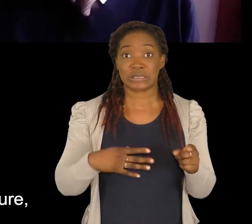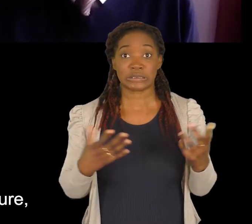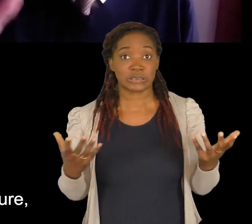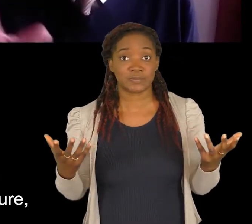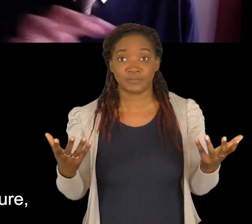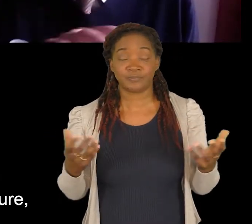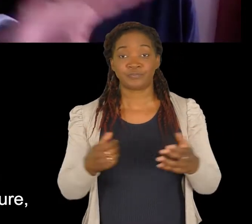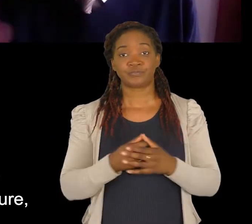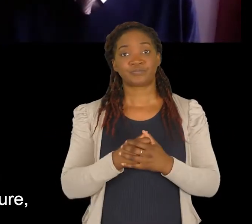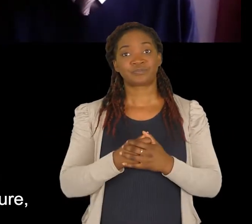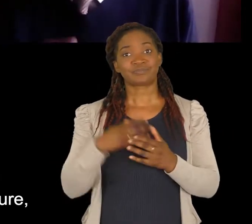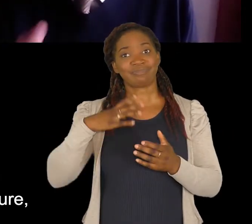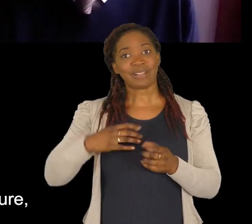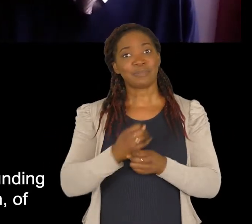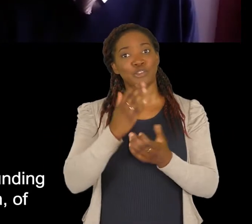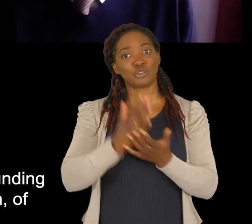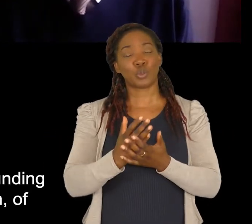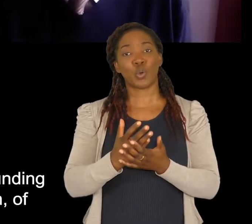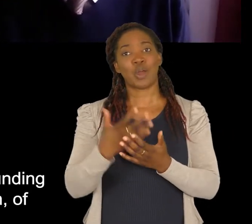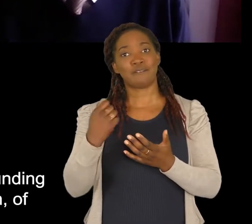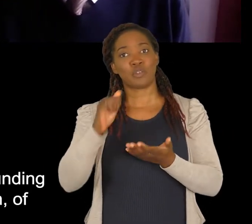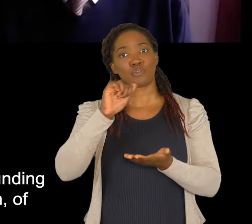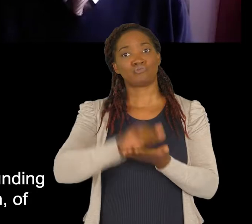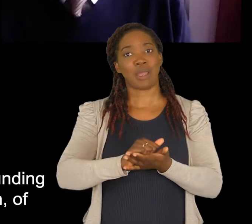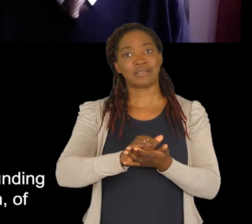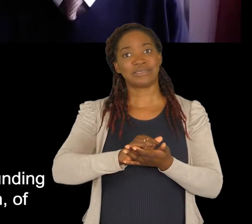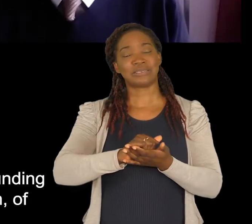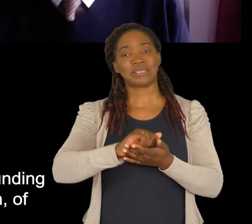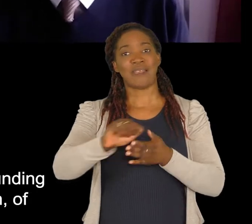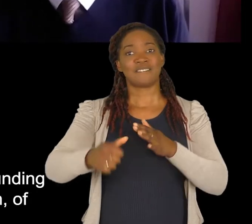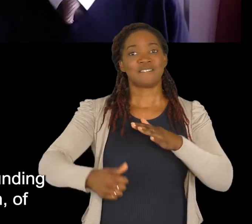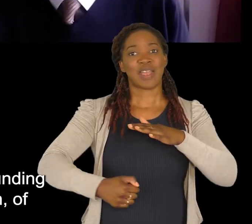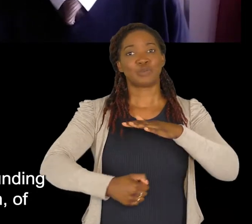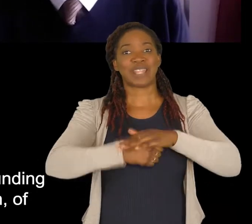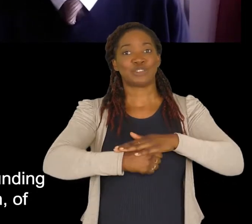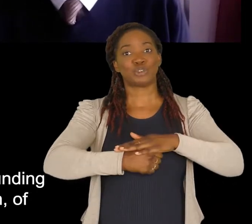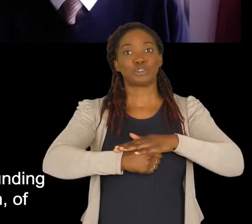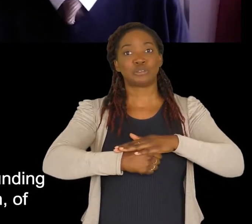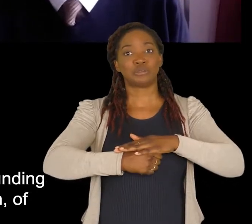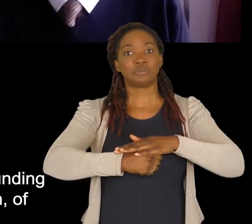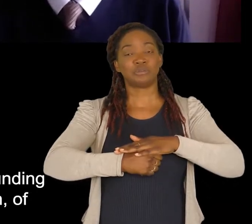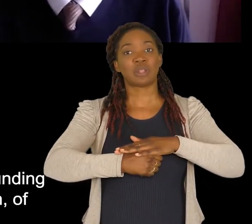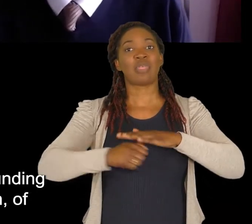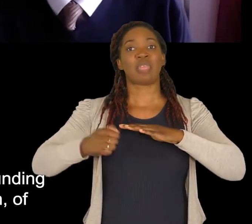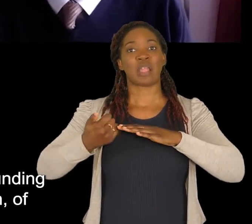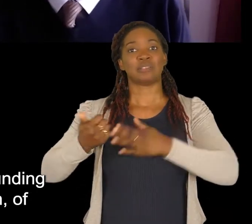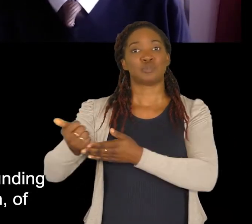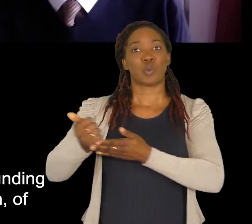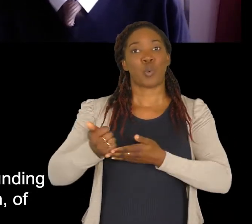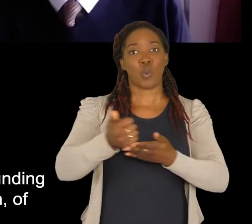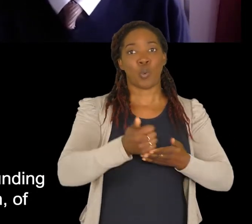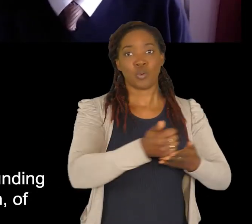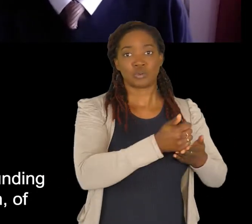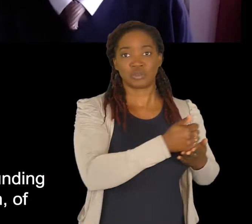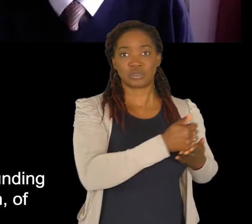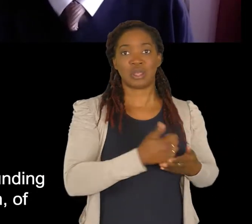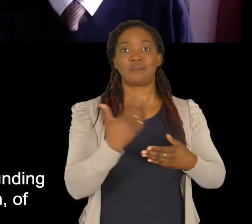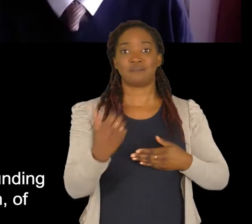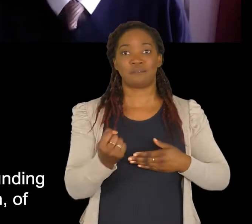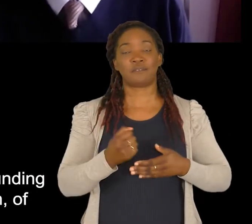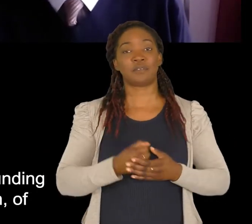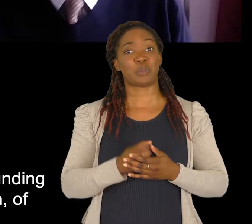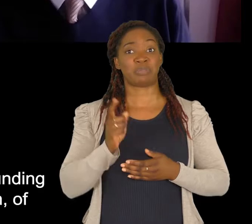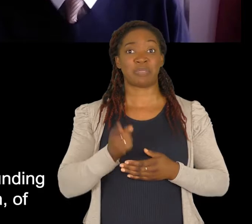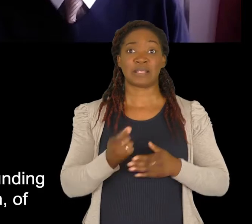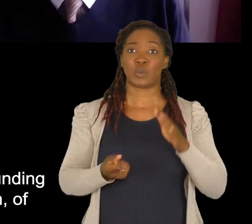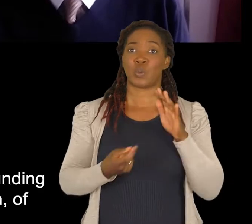your support needs are, you've got to make sure you've got the right foundation and the surrounding support network. So